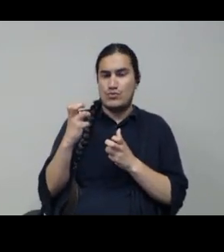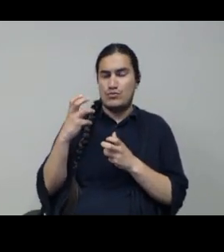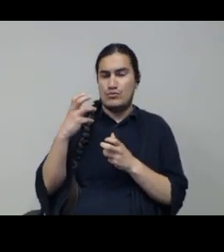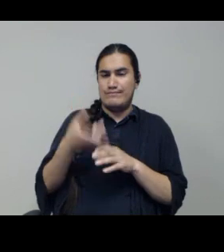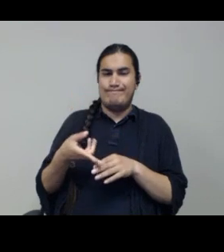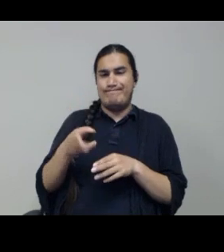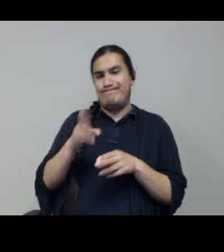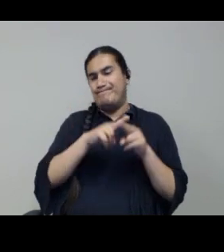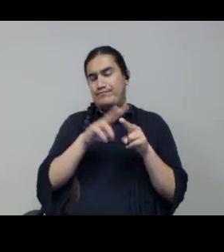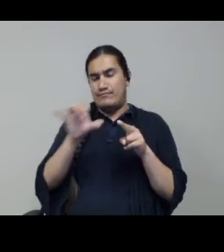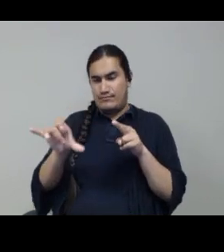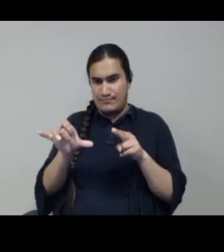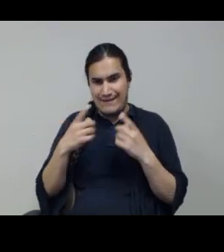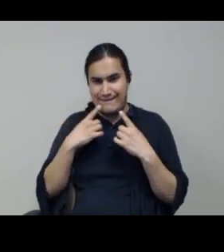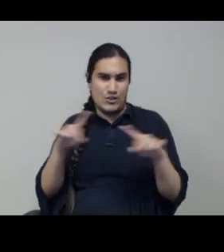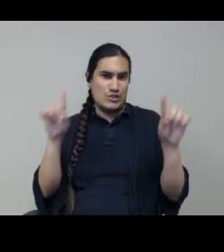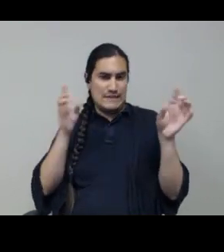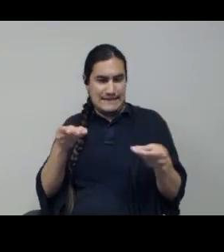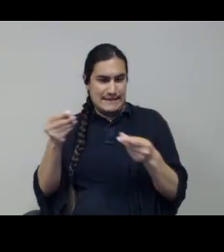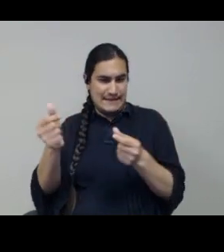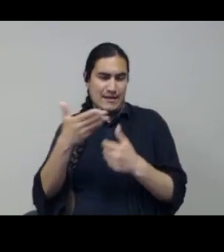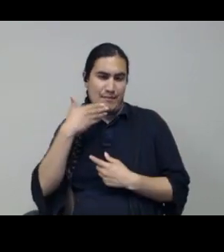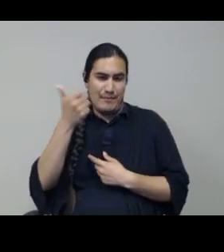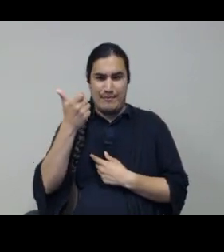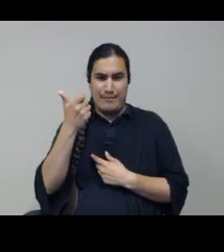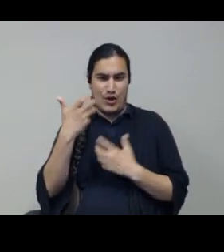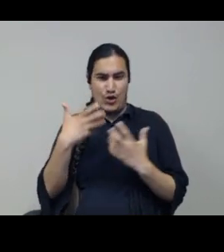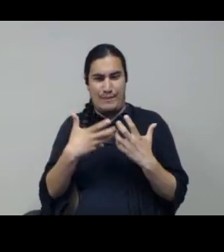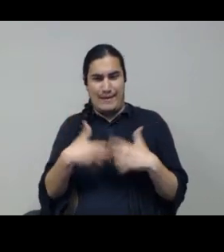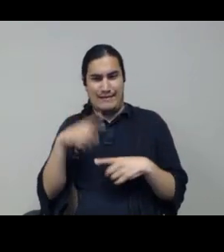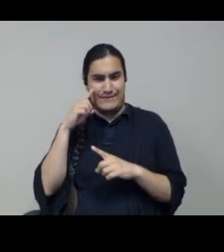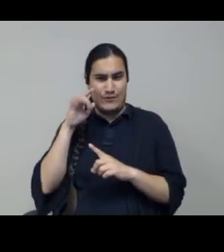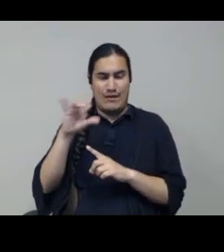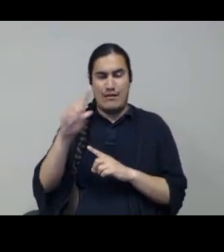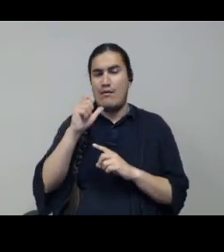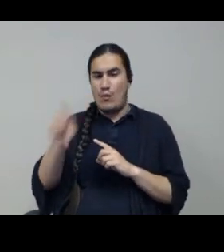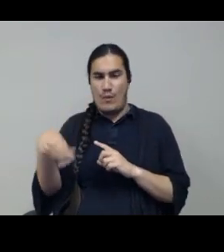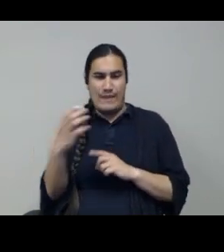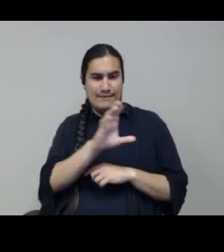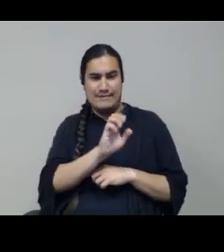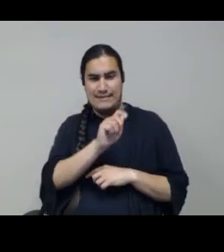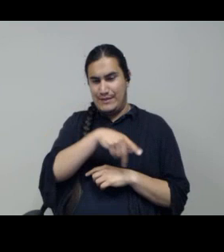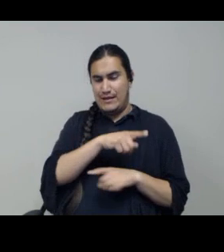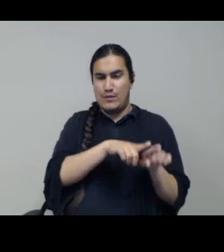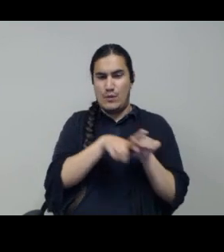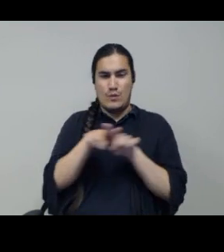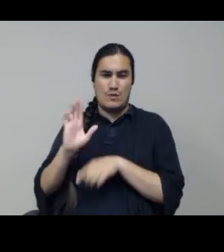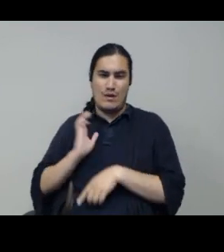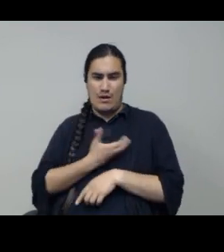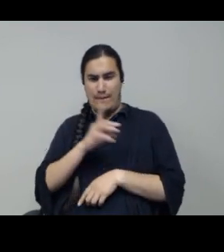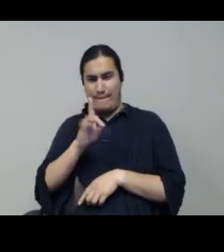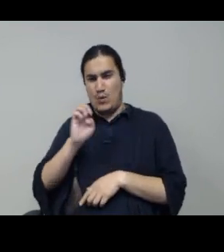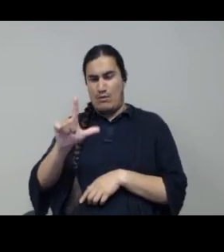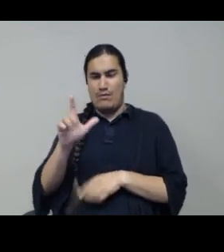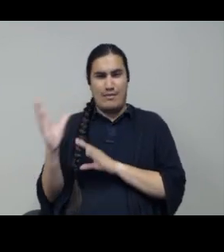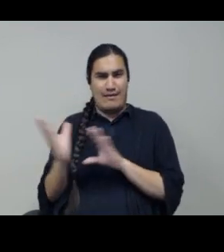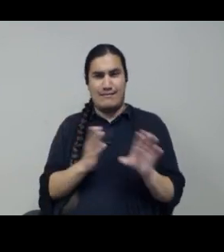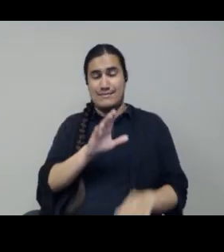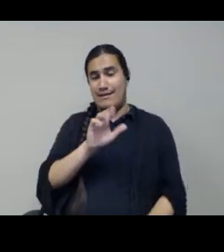and create a better mechanism for implementing not only our CTP, but our modal plans. Caltrans is